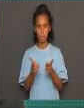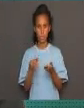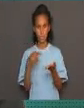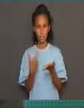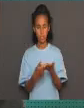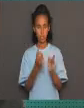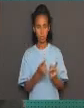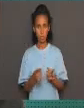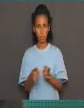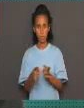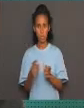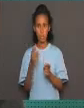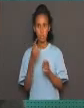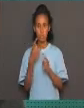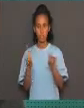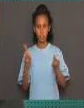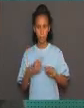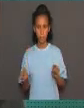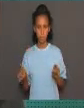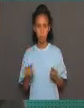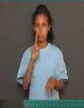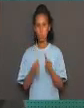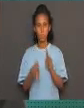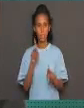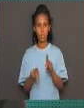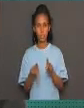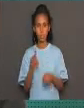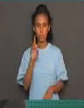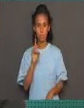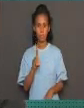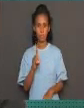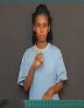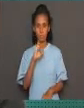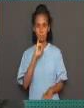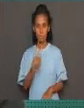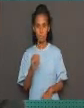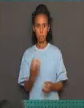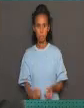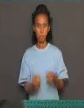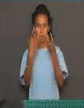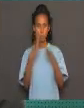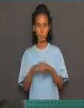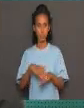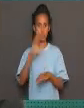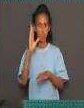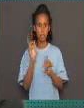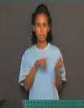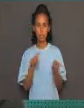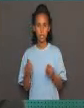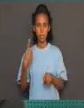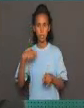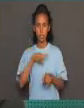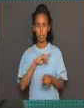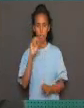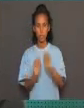If we look at it this way, the variation of population density is much